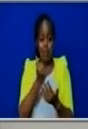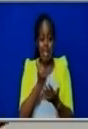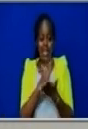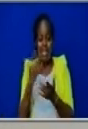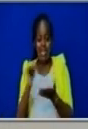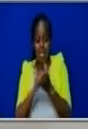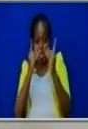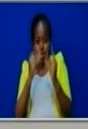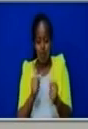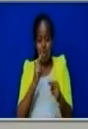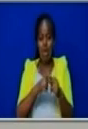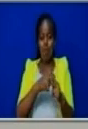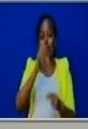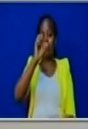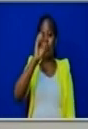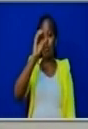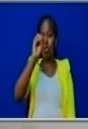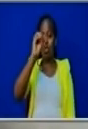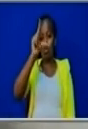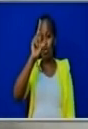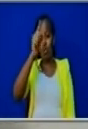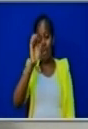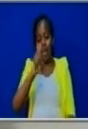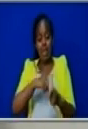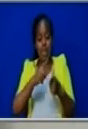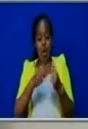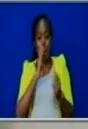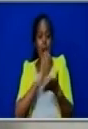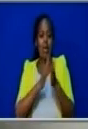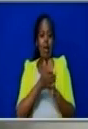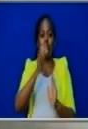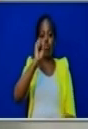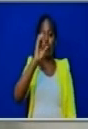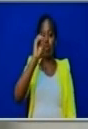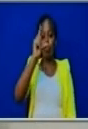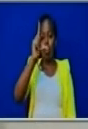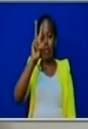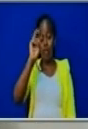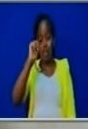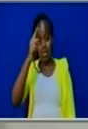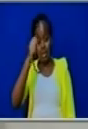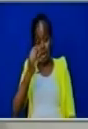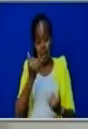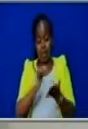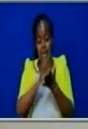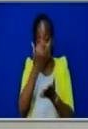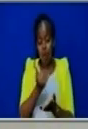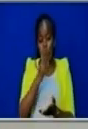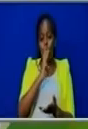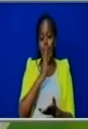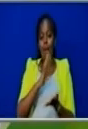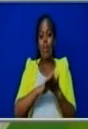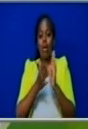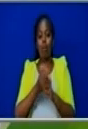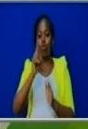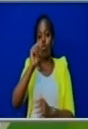Exactly. In chemistry now we call them solute. Solutes. And the water now is the Solvent. solvent. Mhm. So water can be called a universal universal solvent.